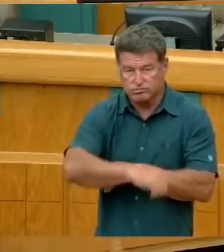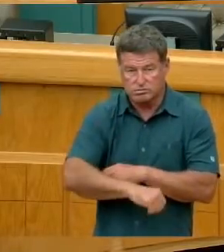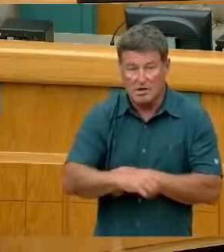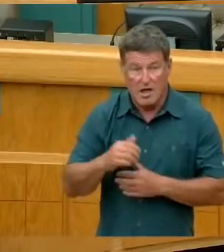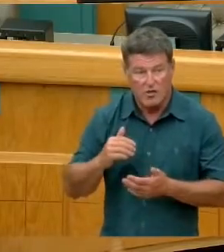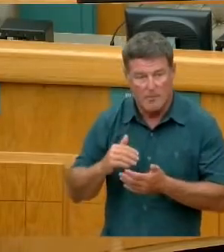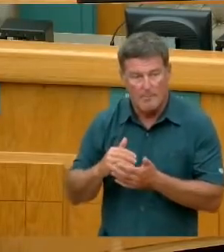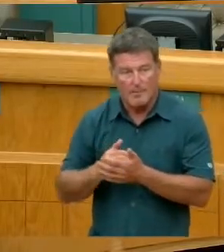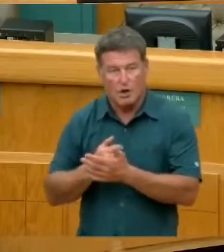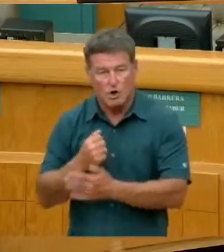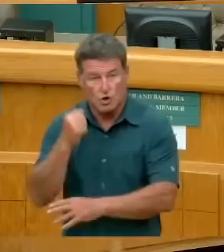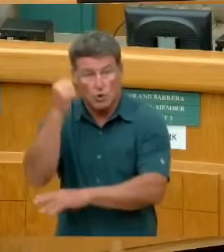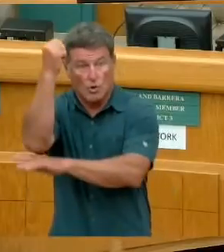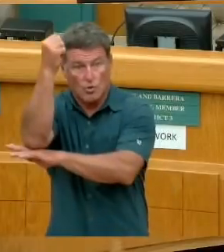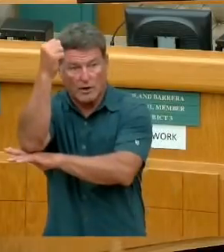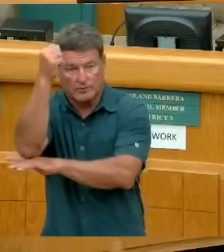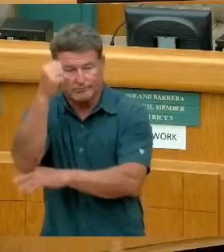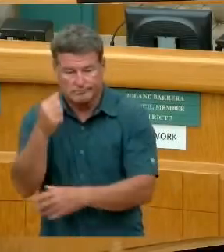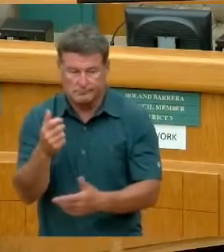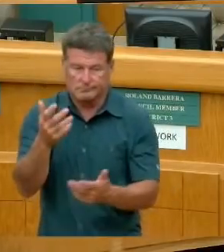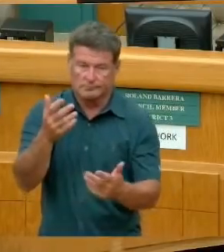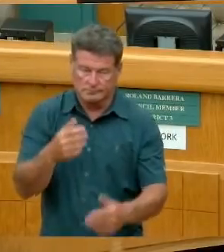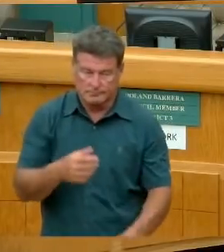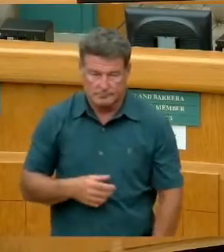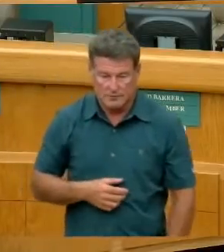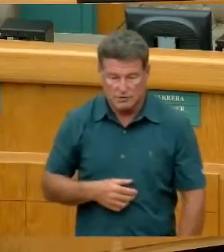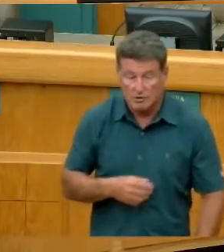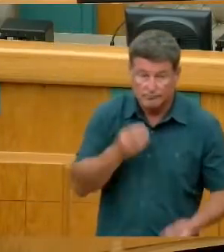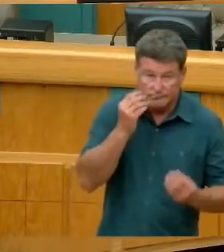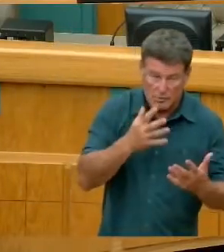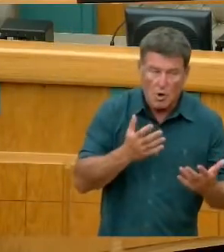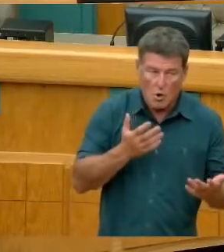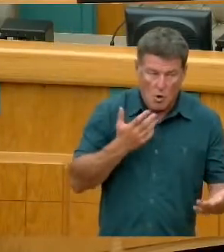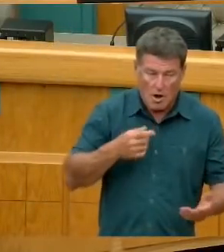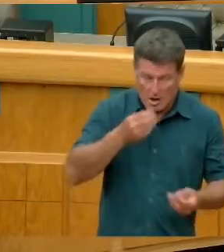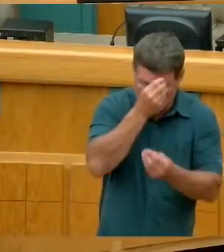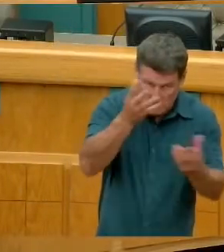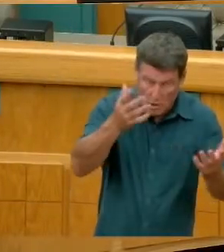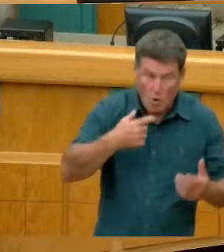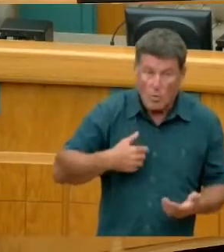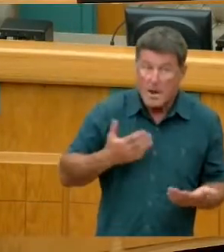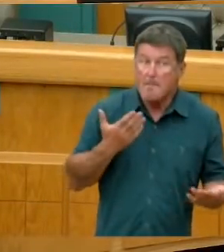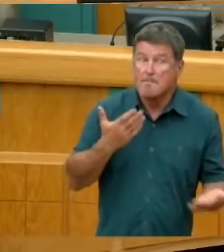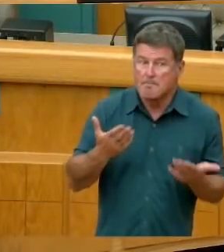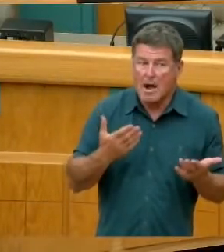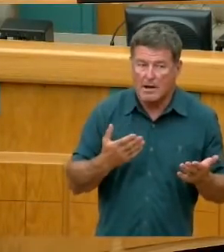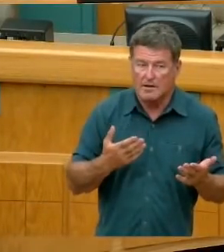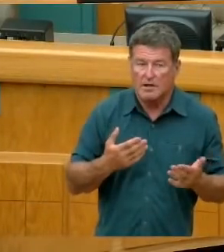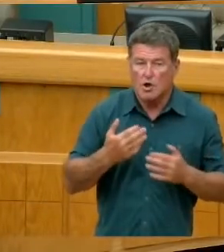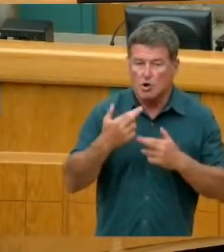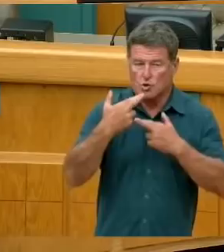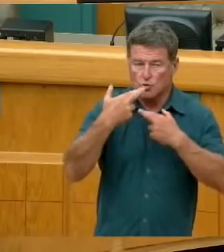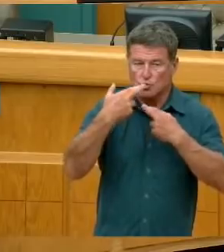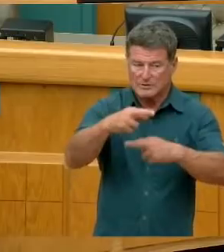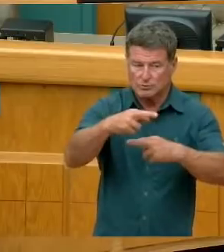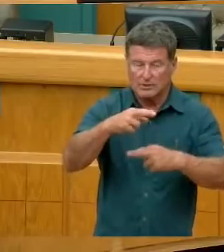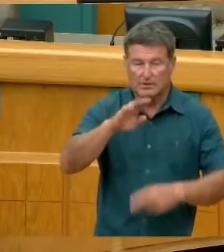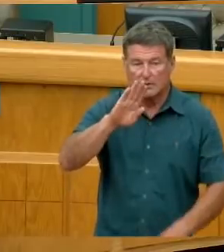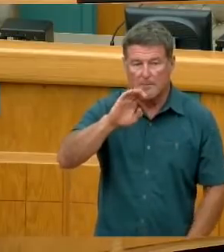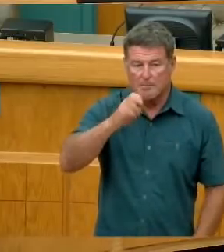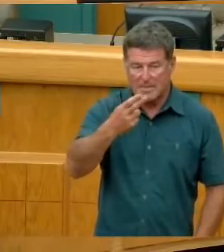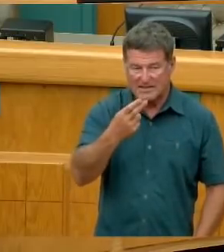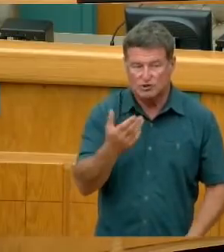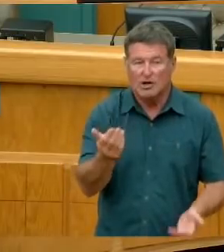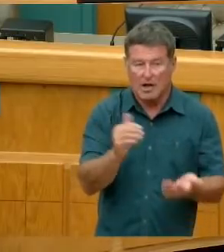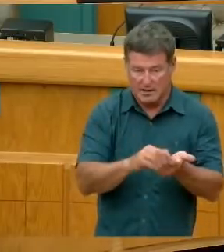So with that, I leave you with, I guess, an impending decision that we'll be making. And I do want you to know, when we